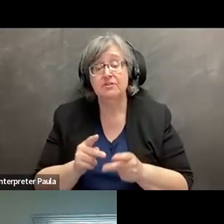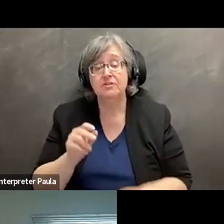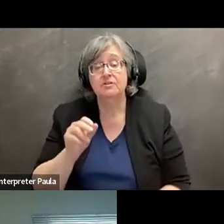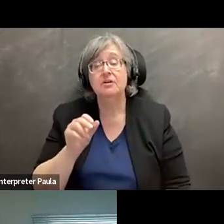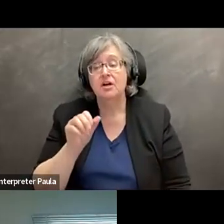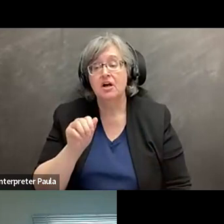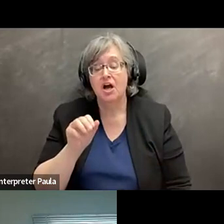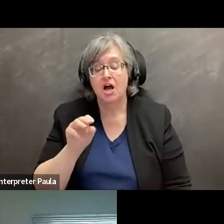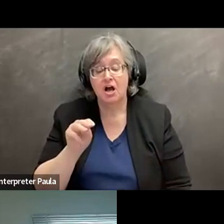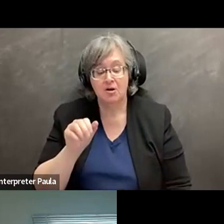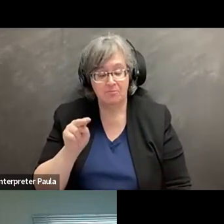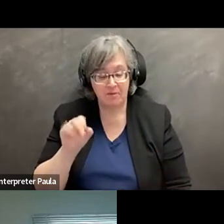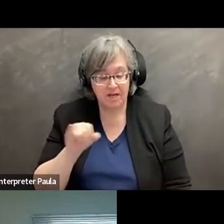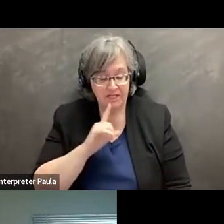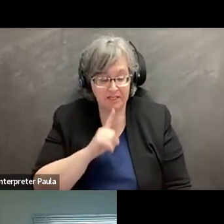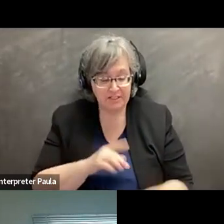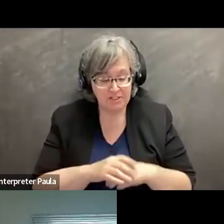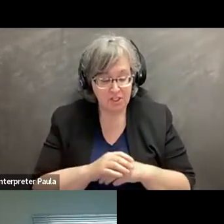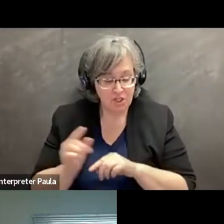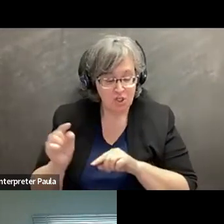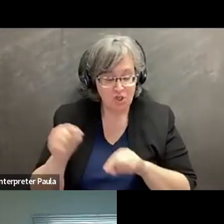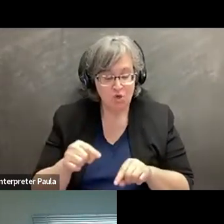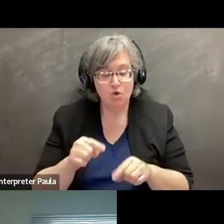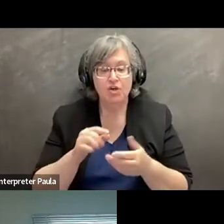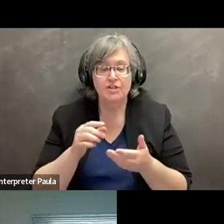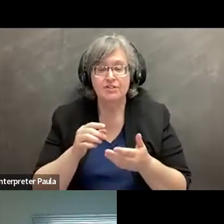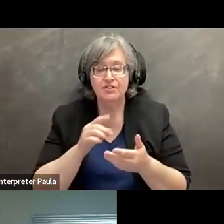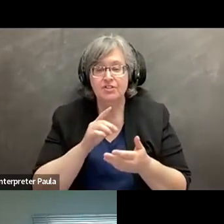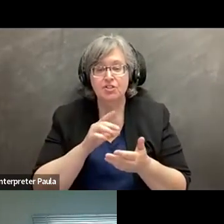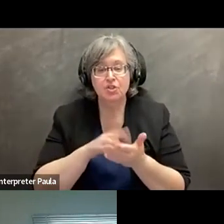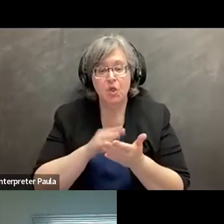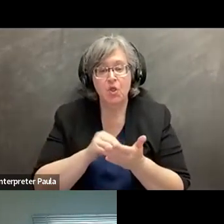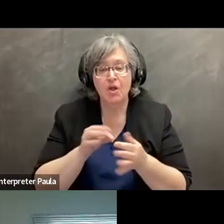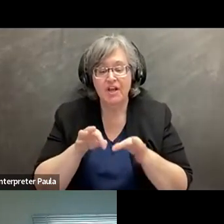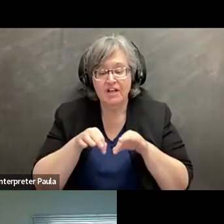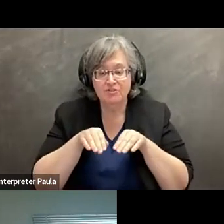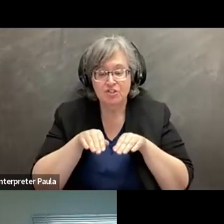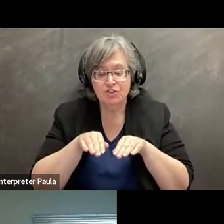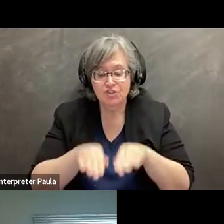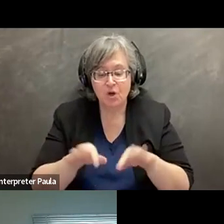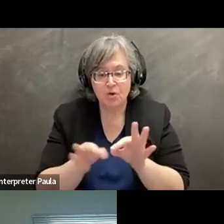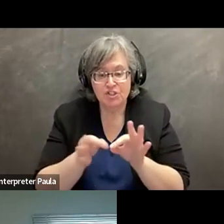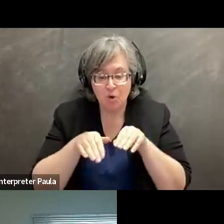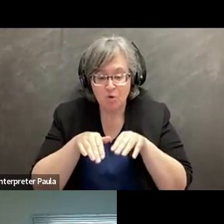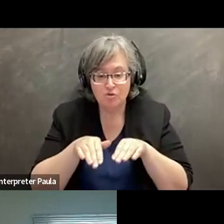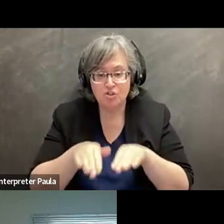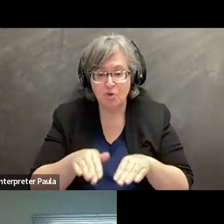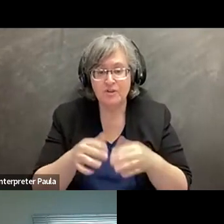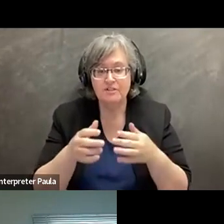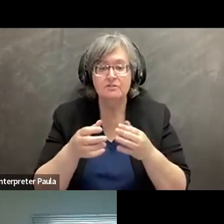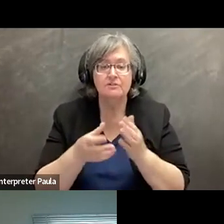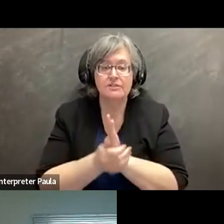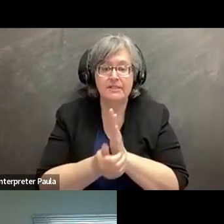is, you come there to learn a sewing skill, and this sewing skill empowers you